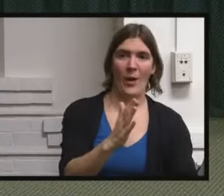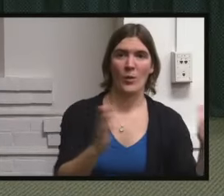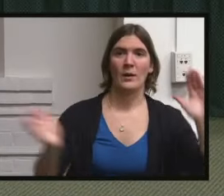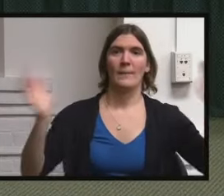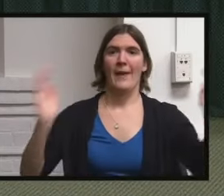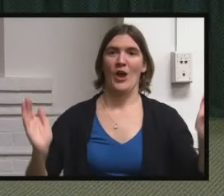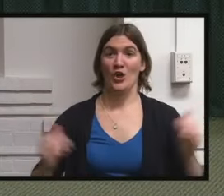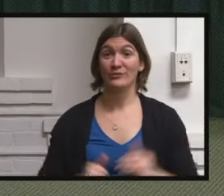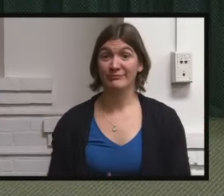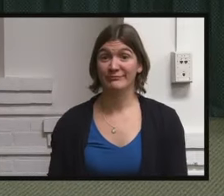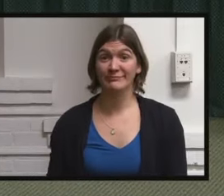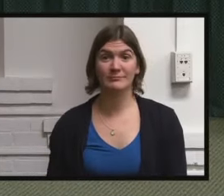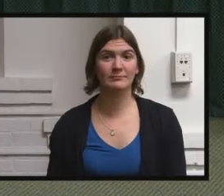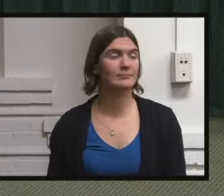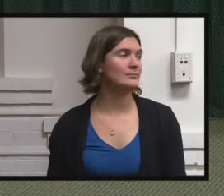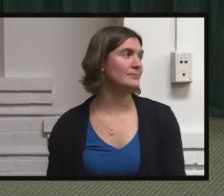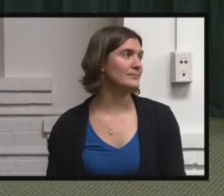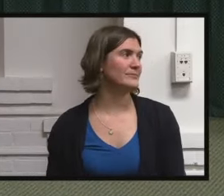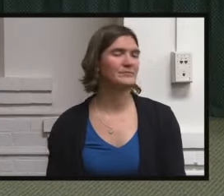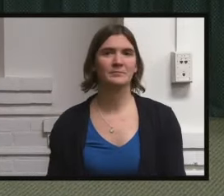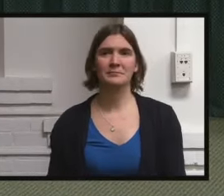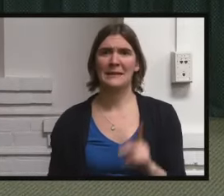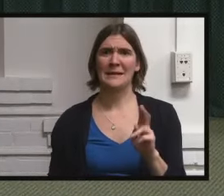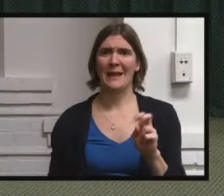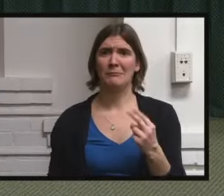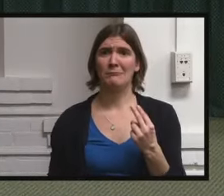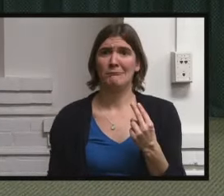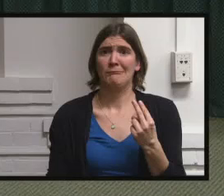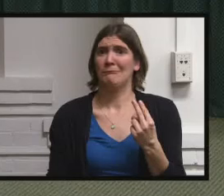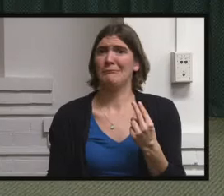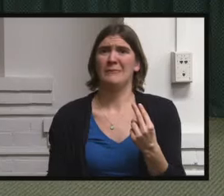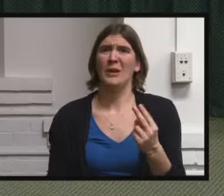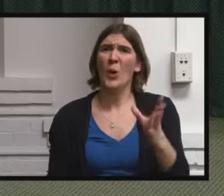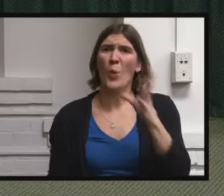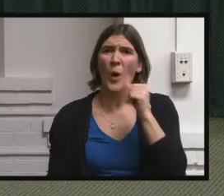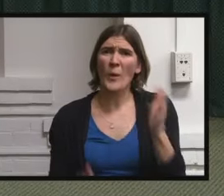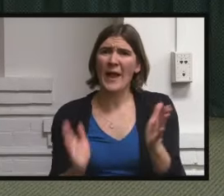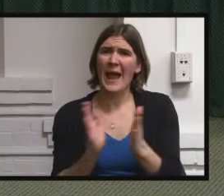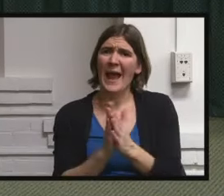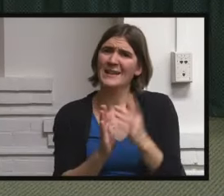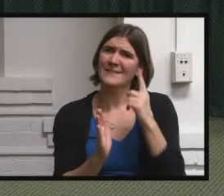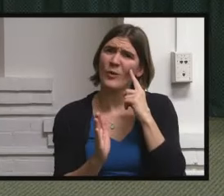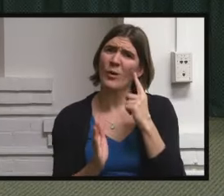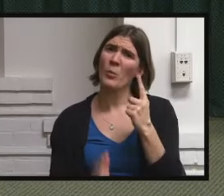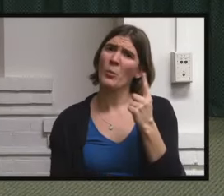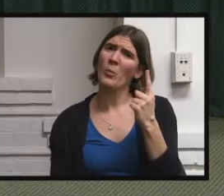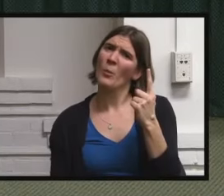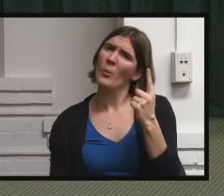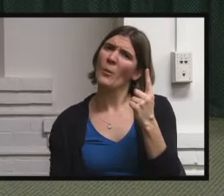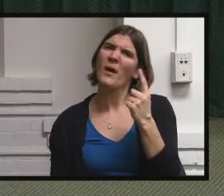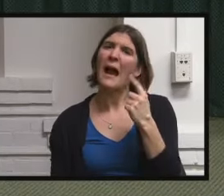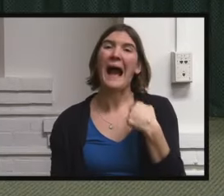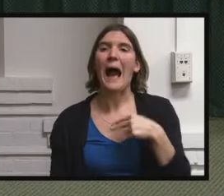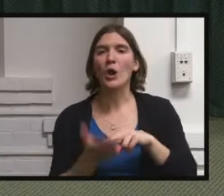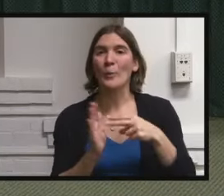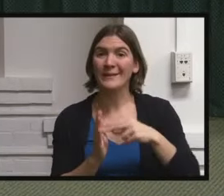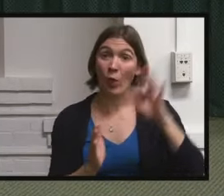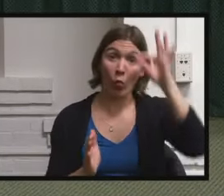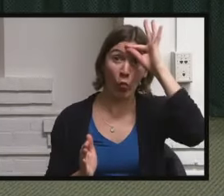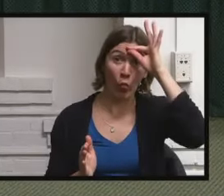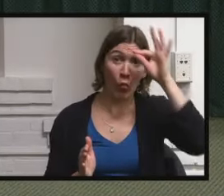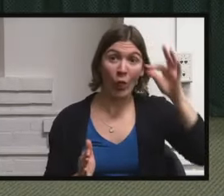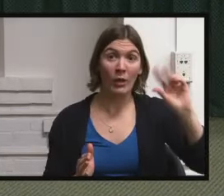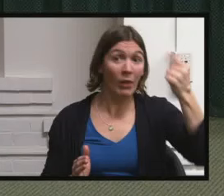truck. Okay. Right. And then we also bid out. Why didn't we just ask for one? I don't get why we're, I don't mean to be stupid. No, you're